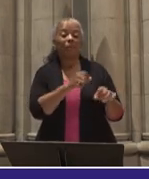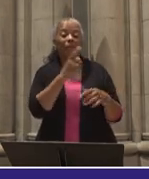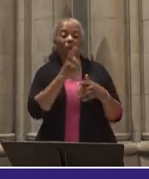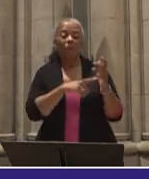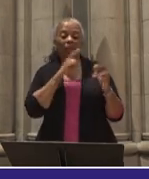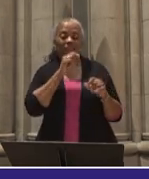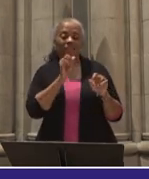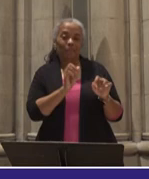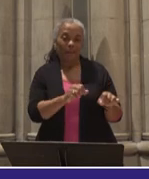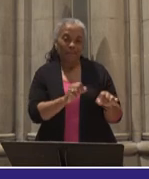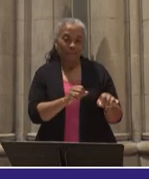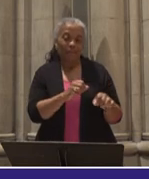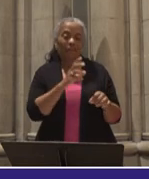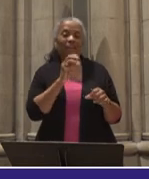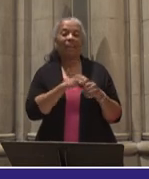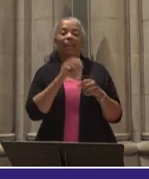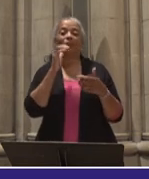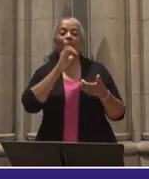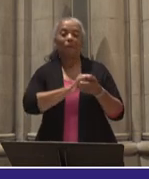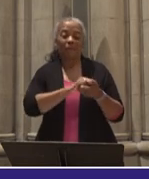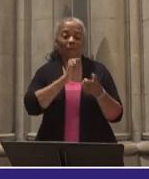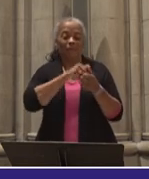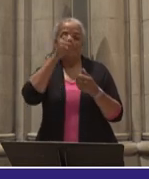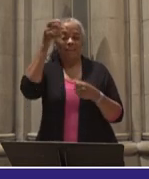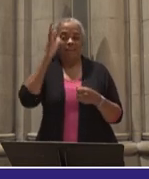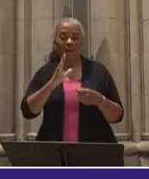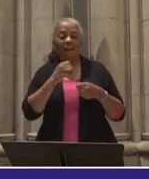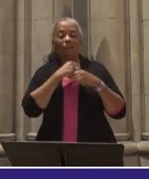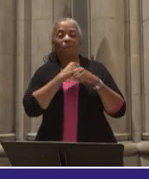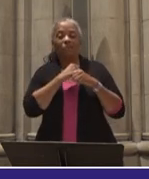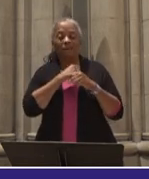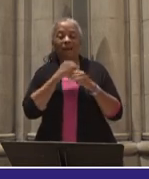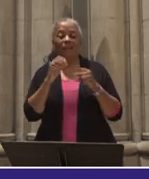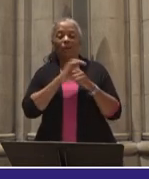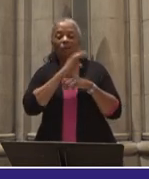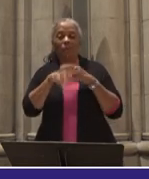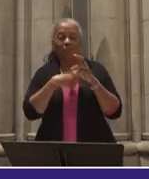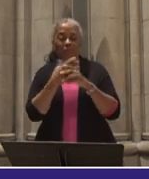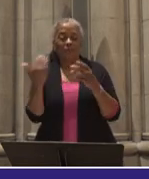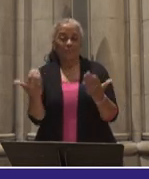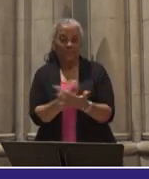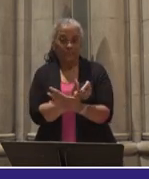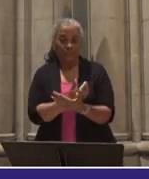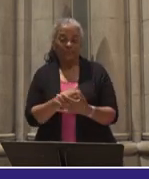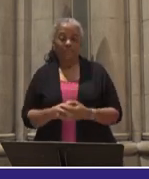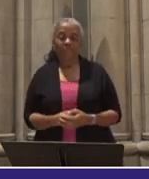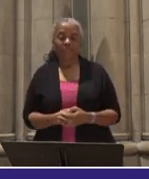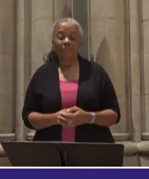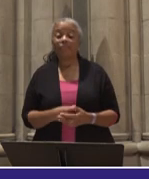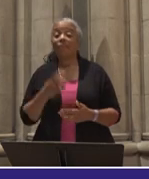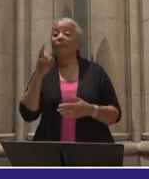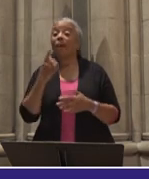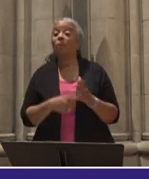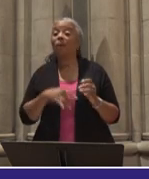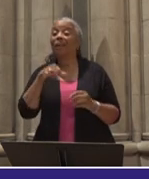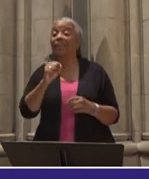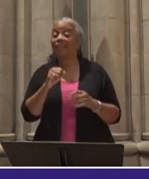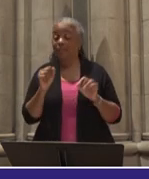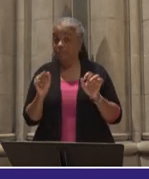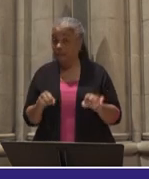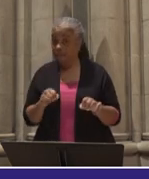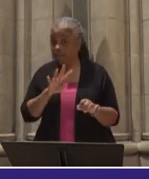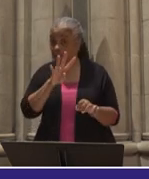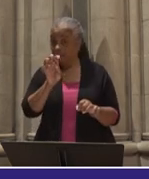what is possible in partnering with God to make the whole world new. And what is